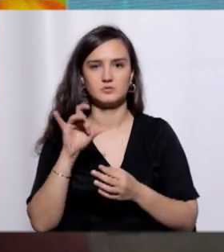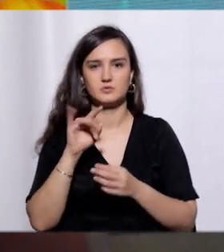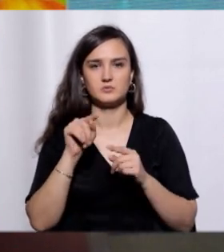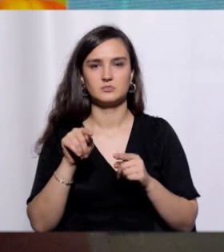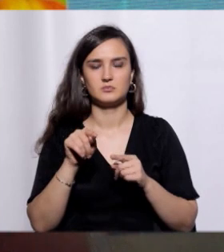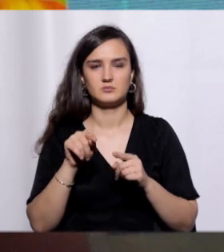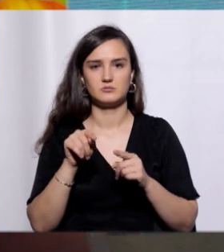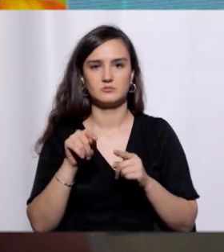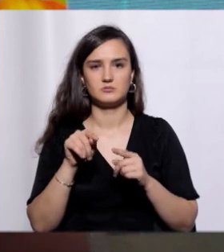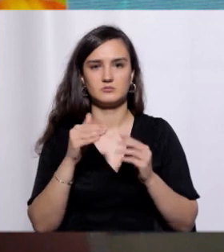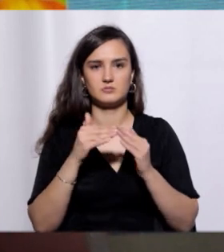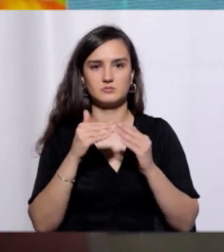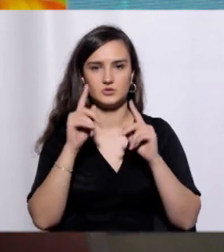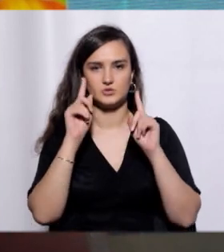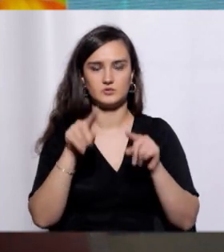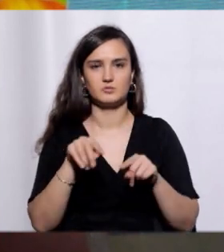at Gateshead Hall.